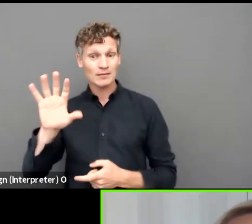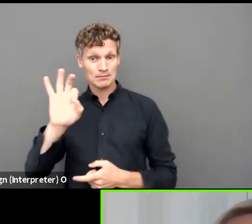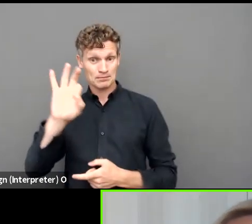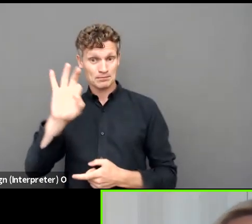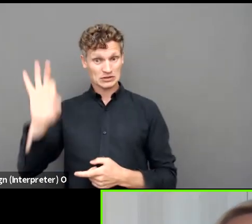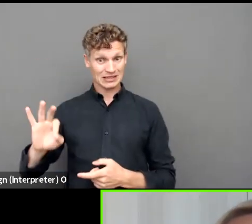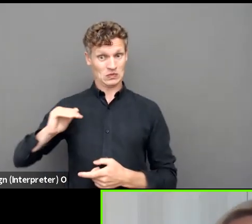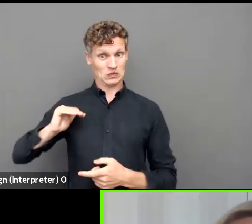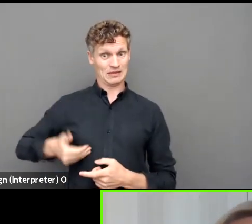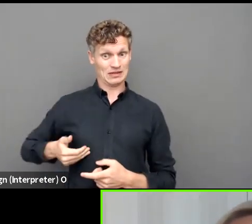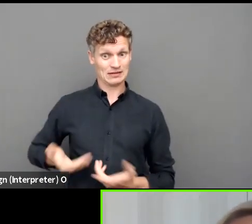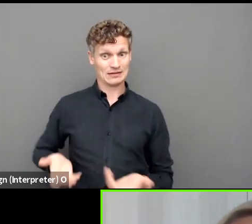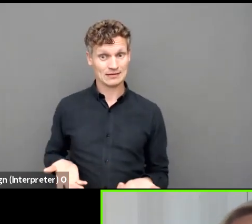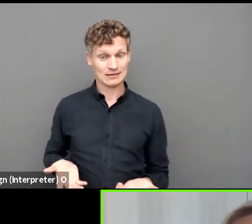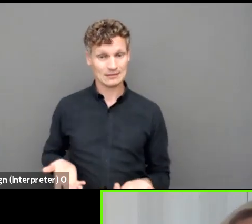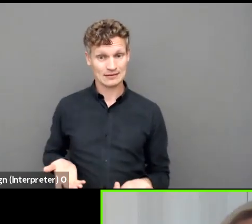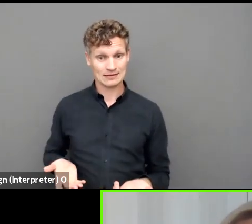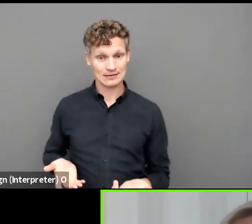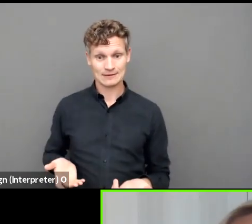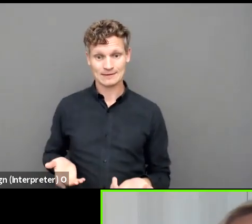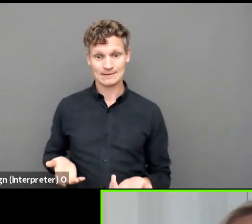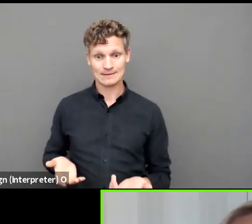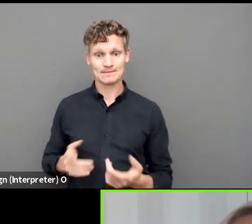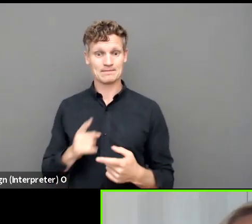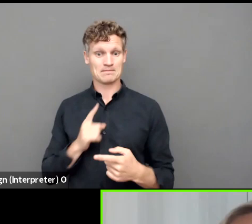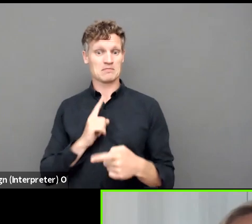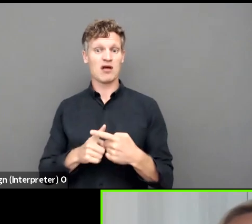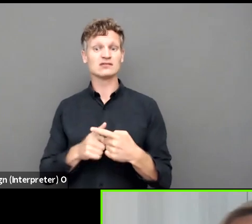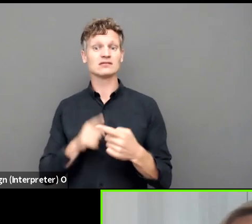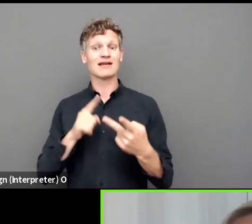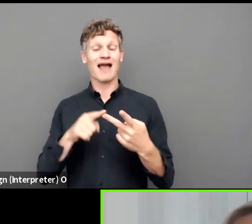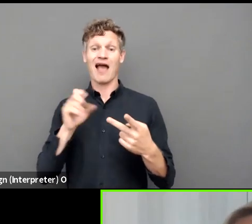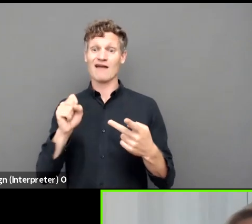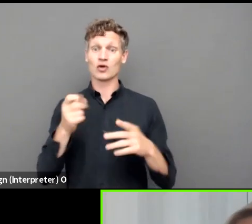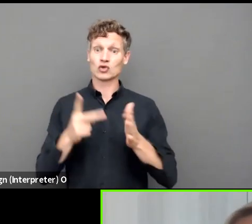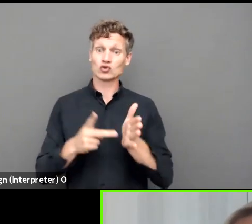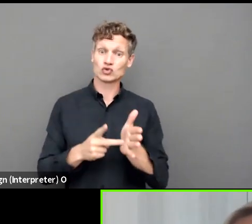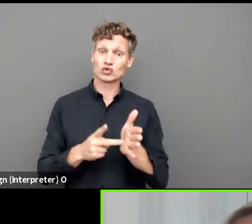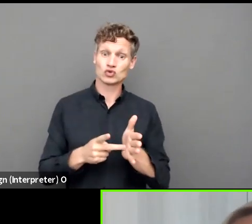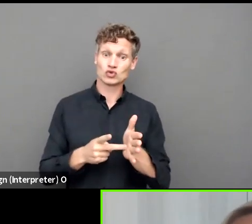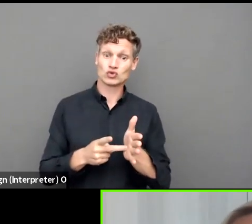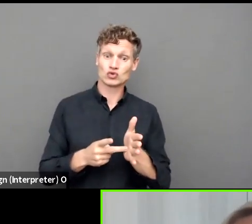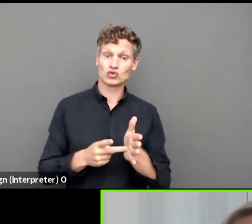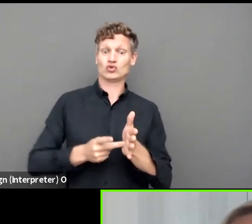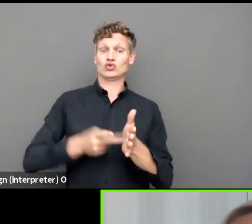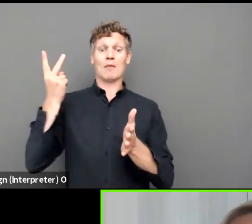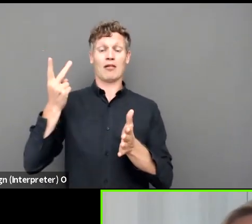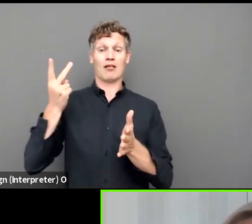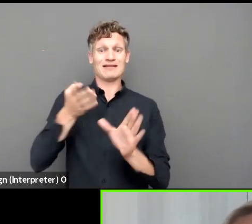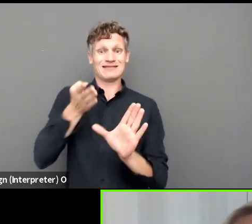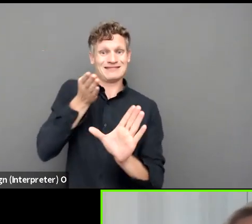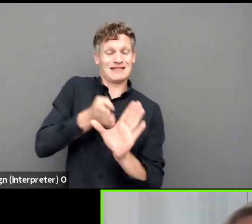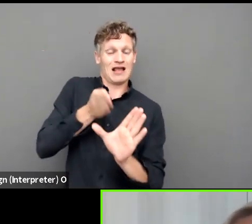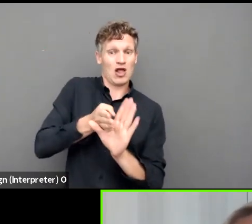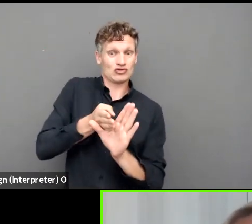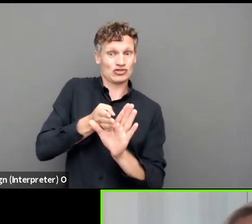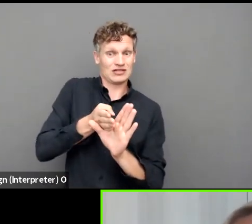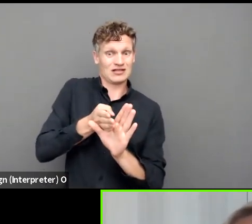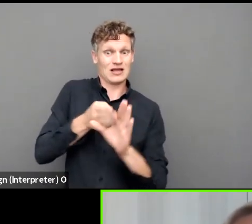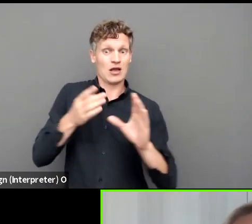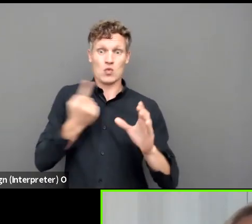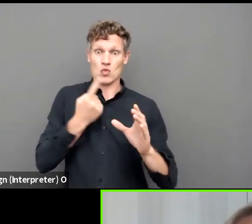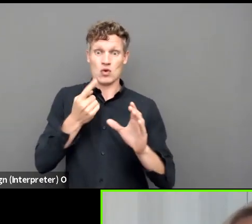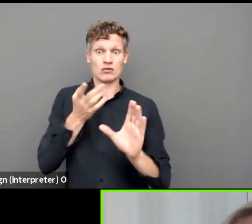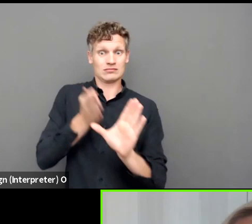nothing wrong with women choosing psych and men choosing finance, but it is true that tenured professors